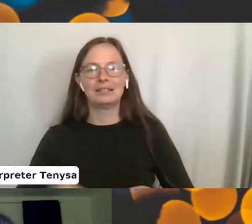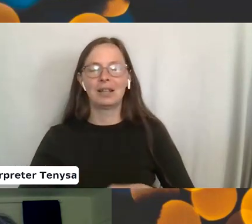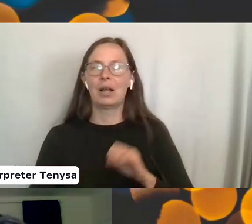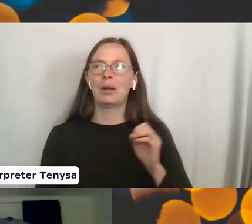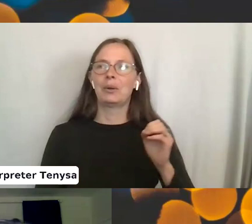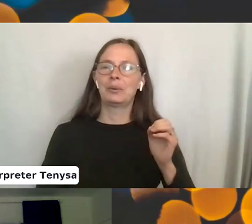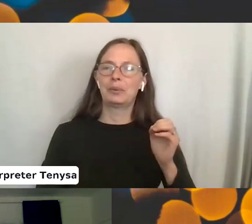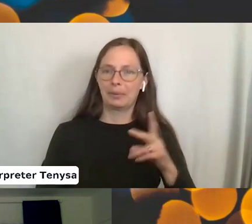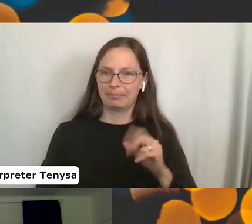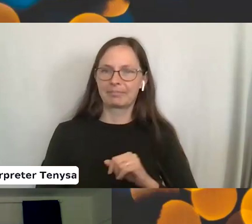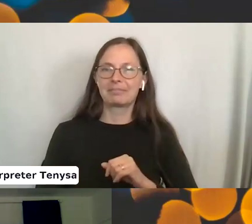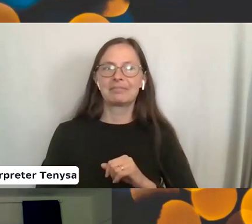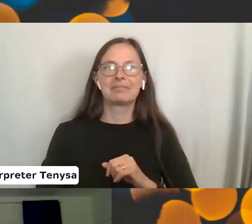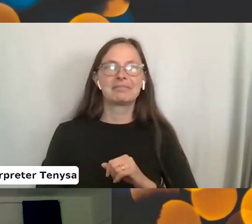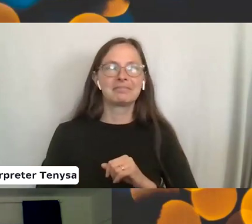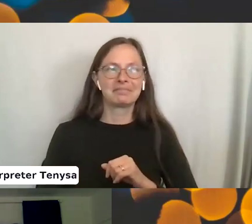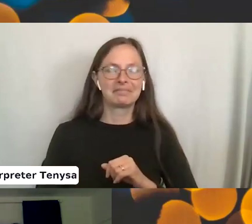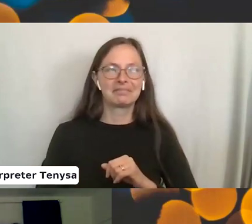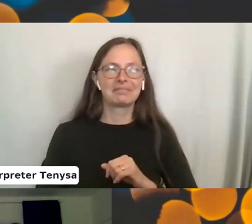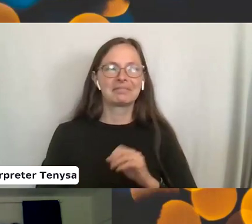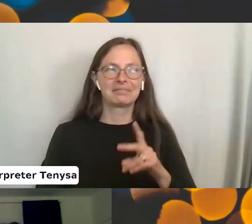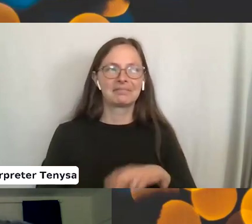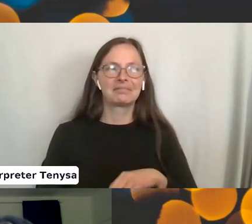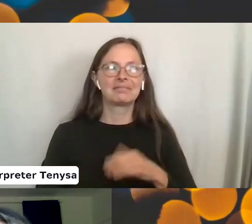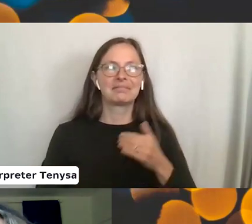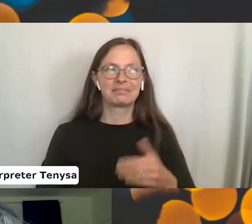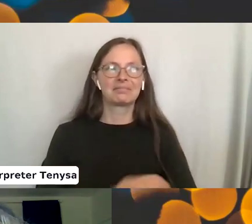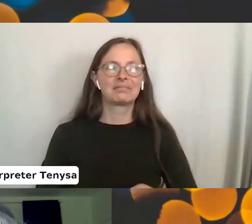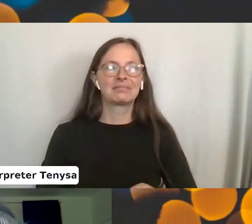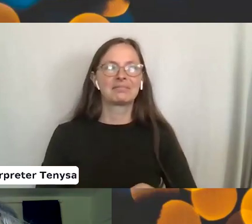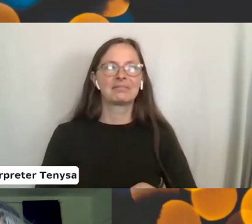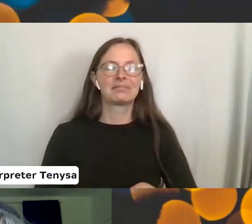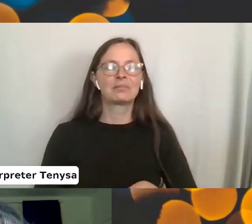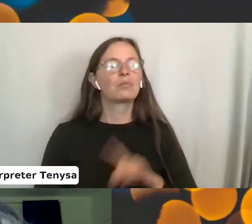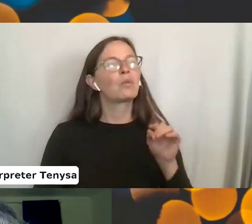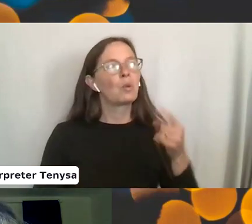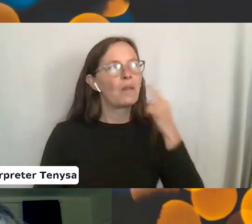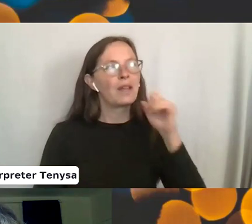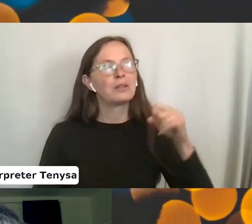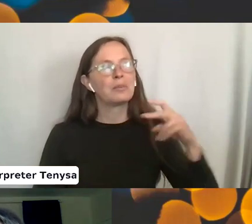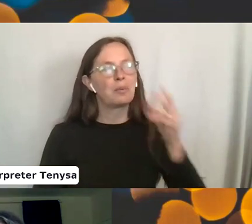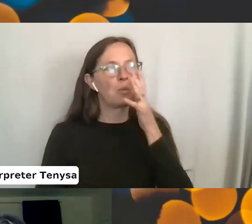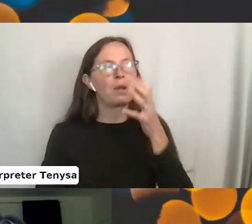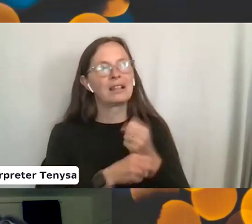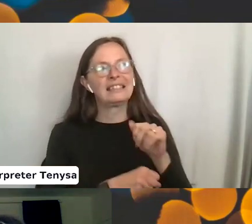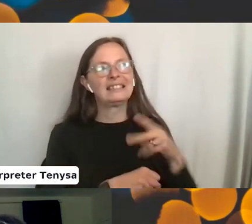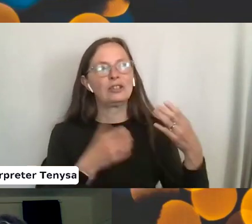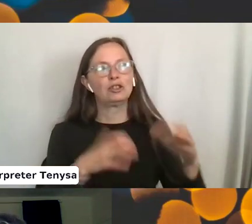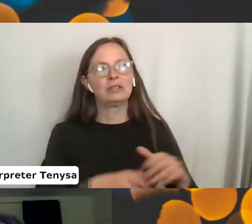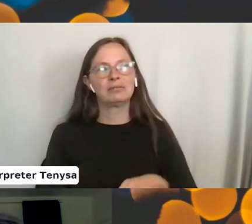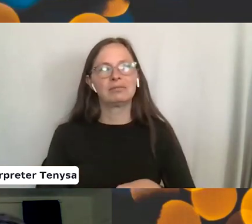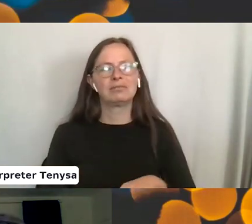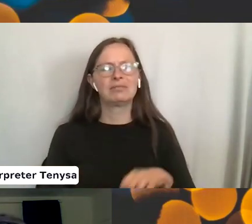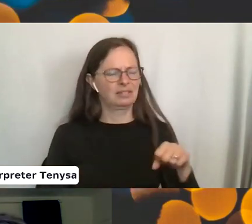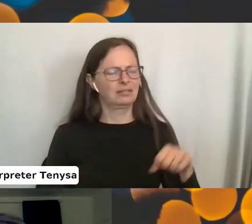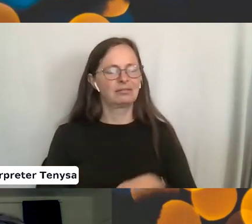Okay. All right, go. Do you think Supernatural will get a second chance?